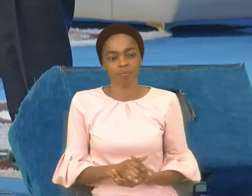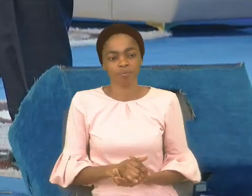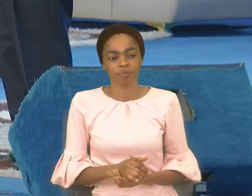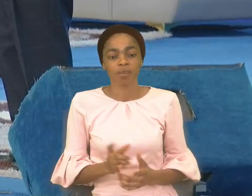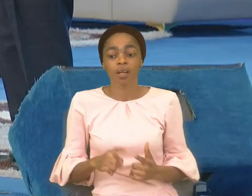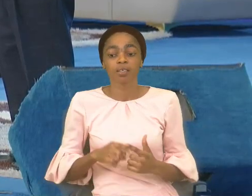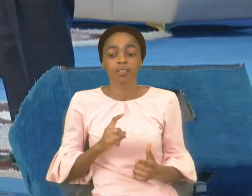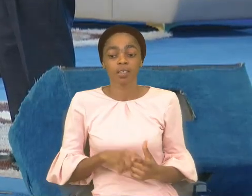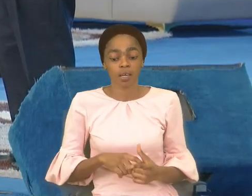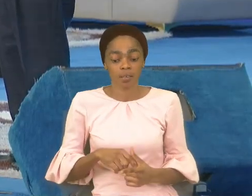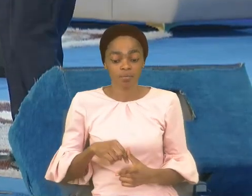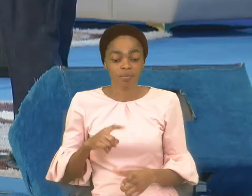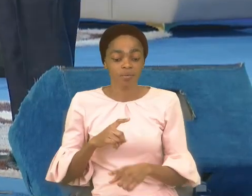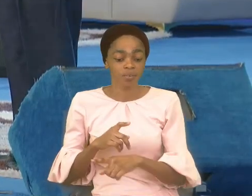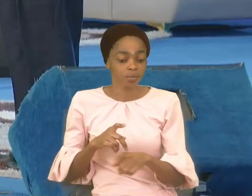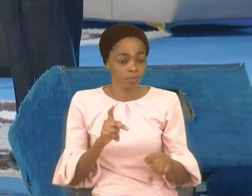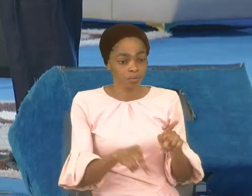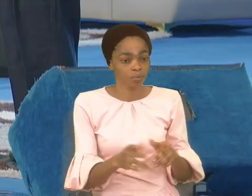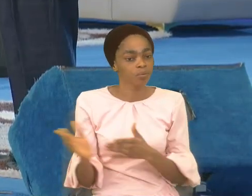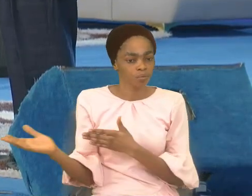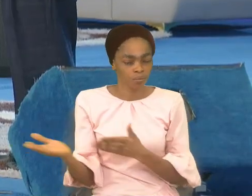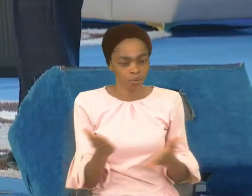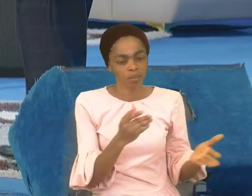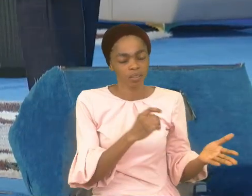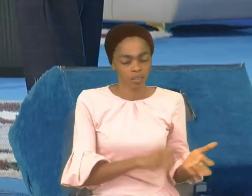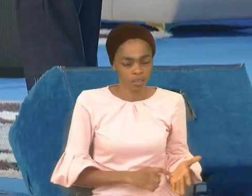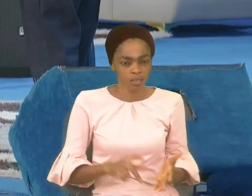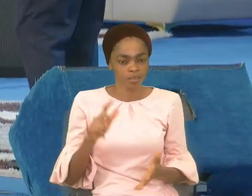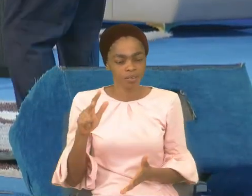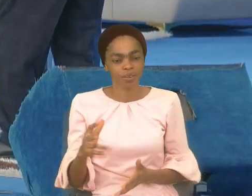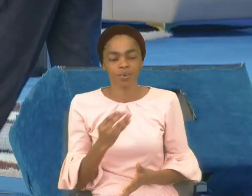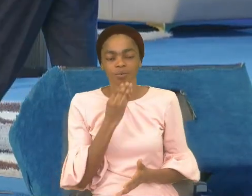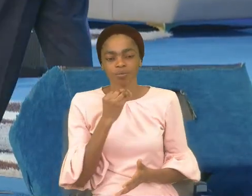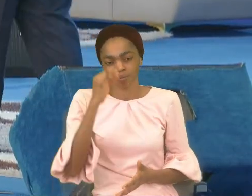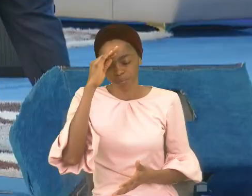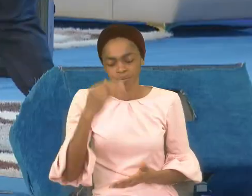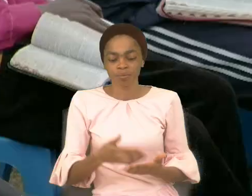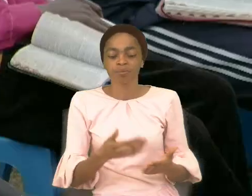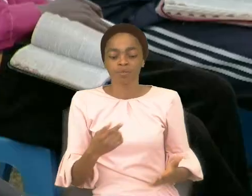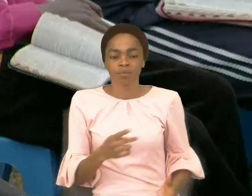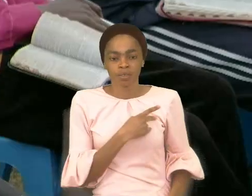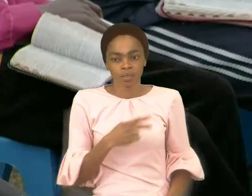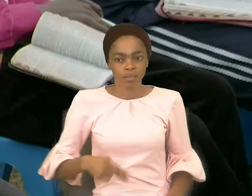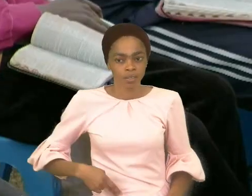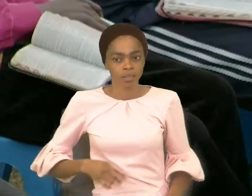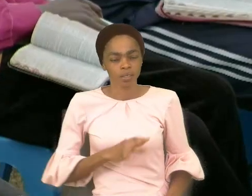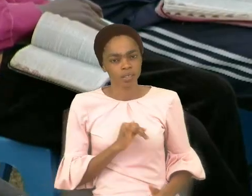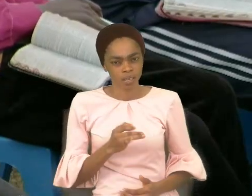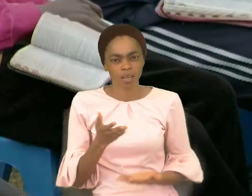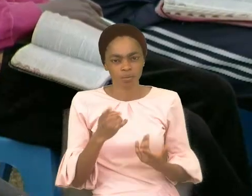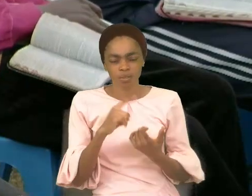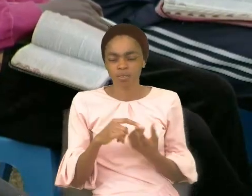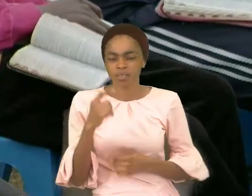men before the king. I want you to imagine how Shadrach, Meshach,